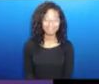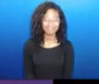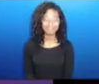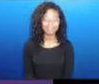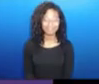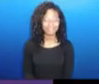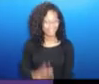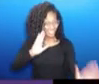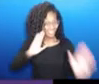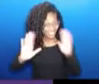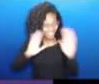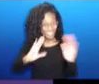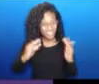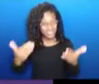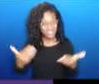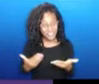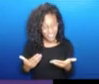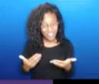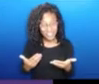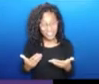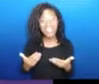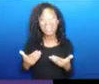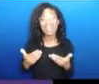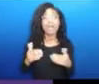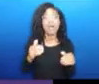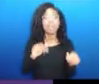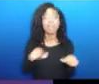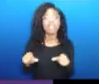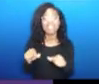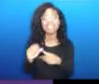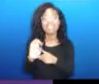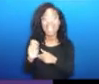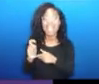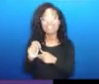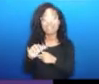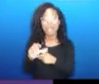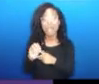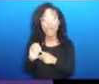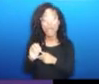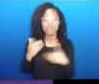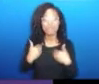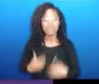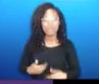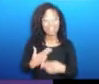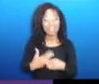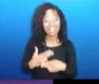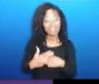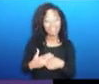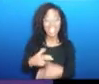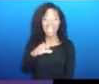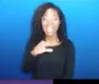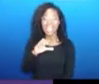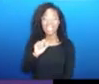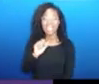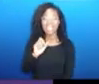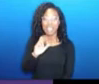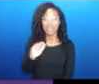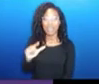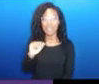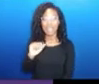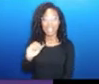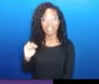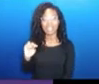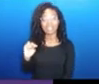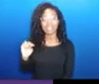Hi and welcome to the Abilities Expo. My name is Caroline Chafe. I am the founder and chair of